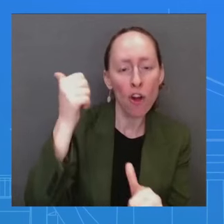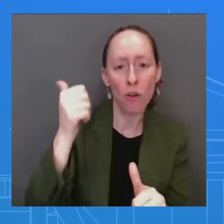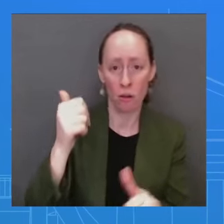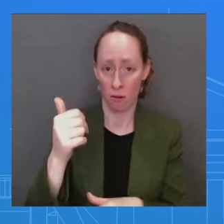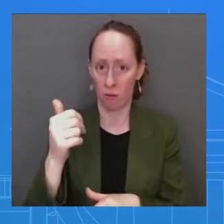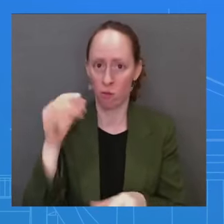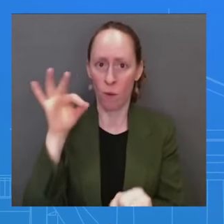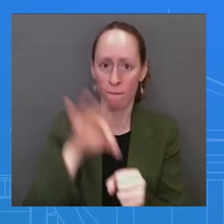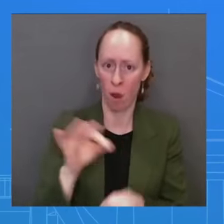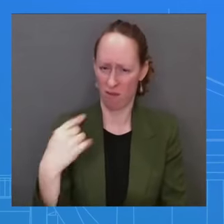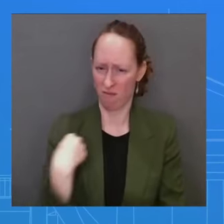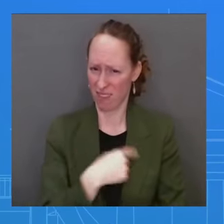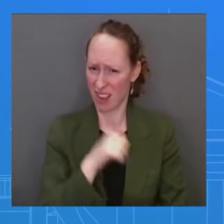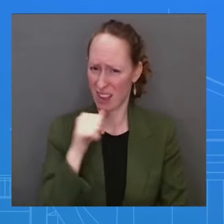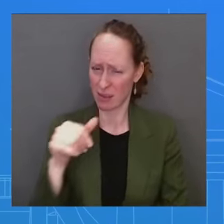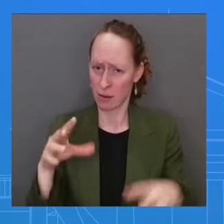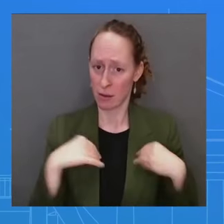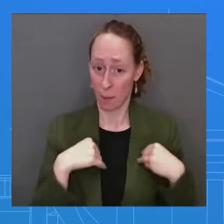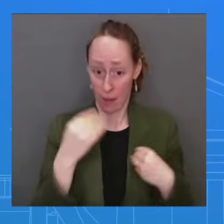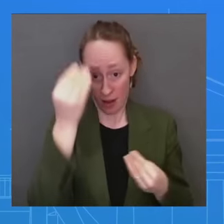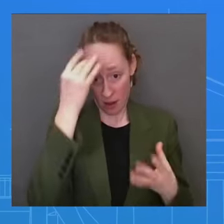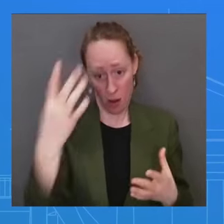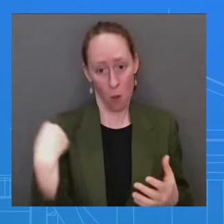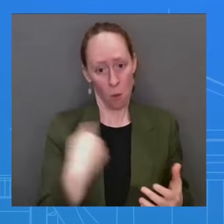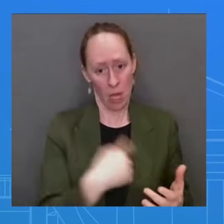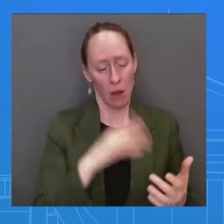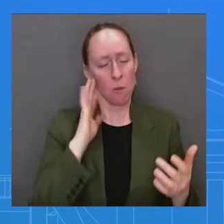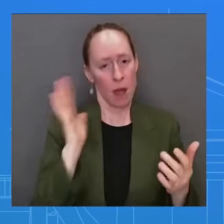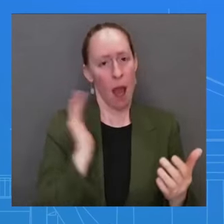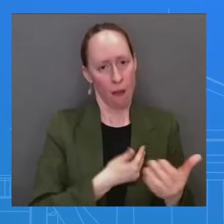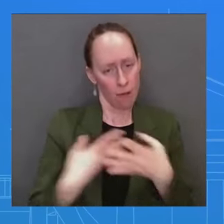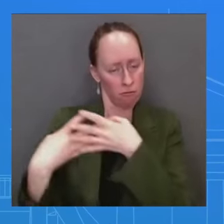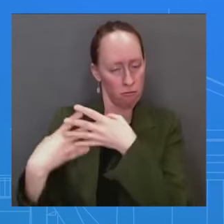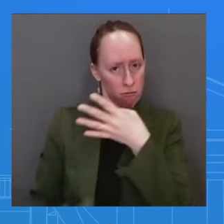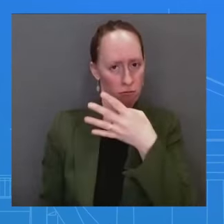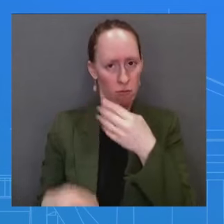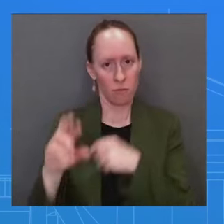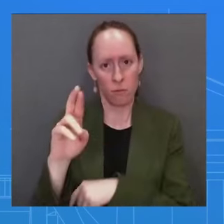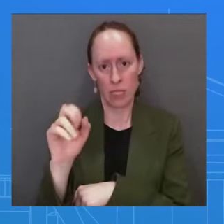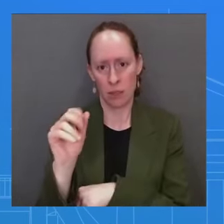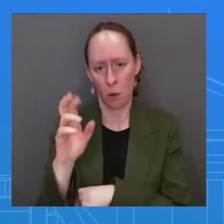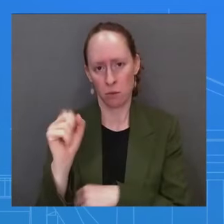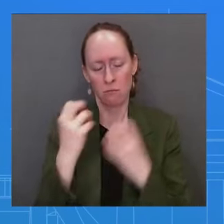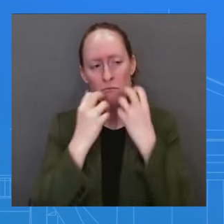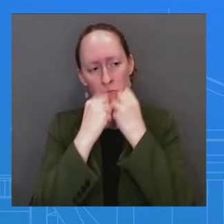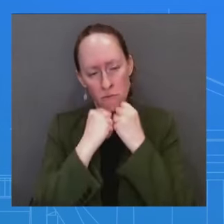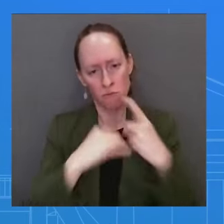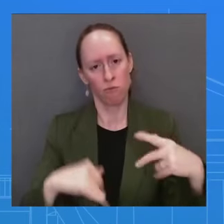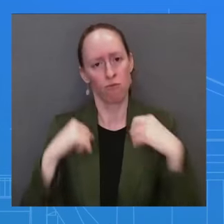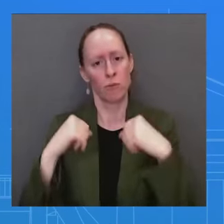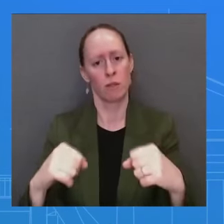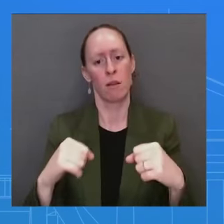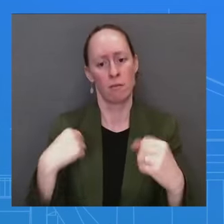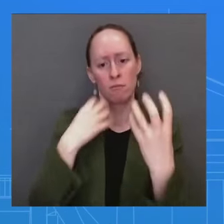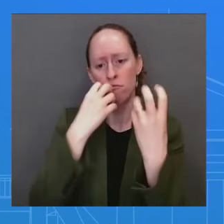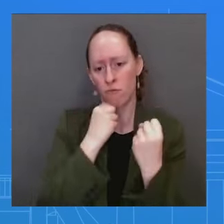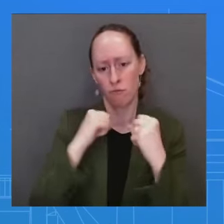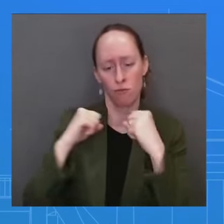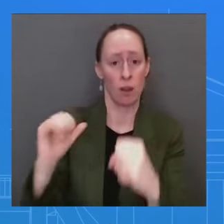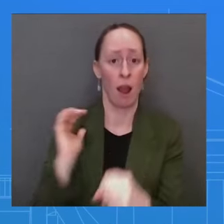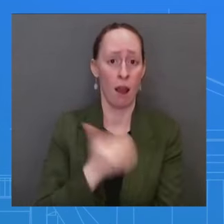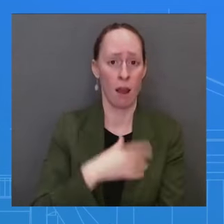its disposal to protect the sacred right to vote and defend our democracy. That is something that you've heard from the president, not only